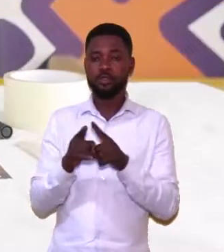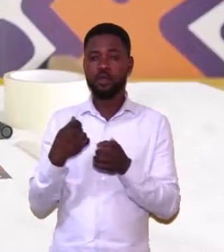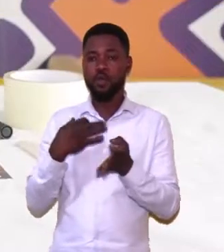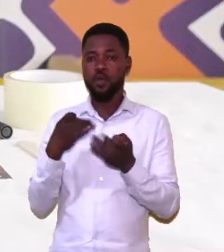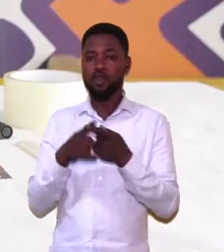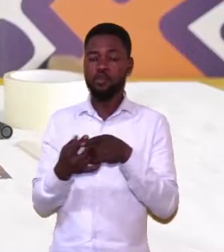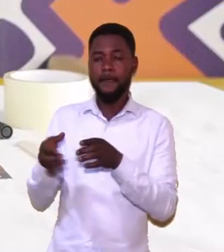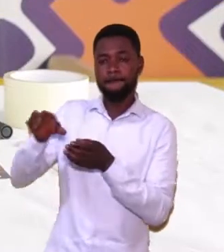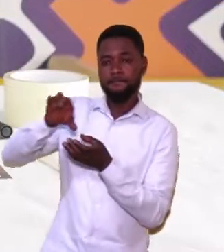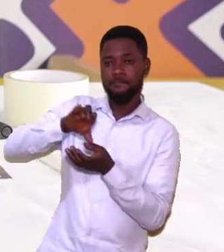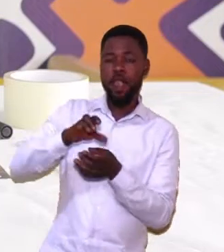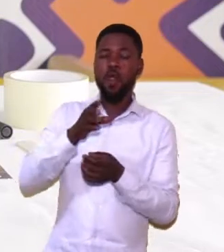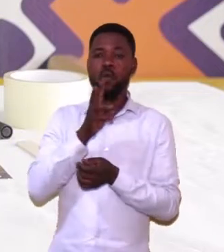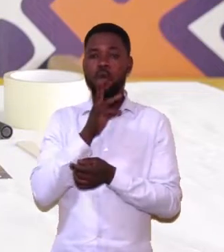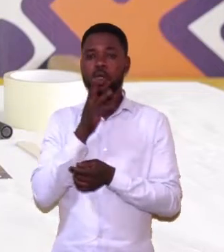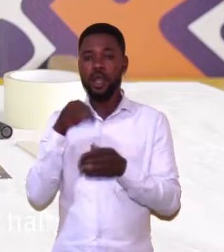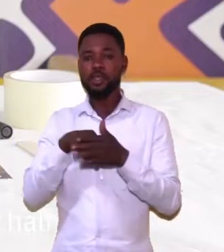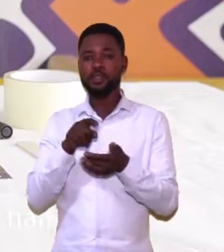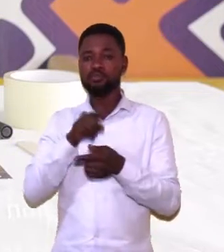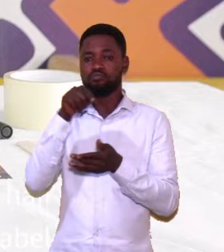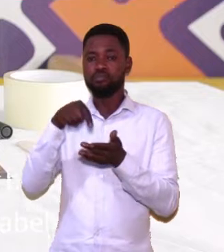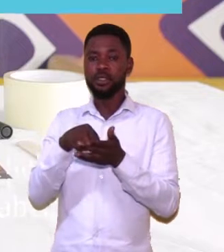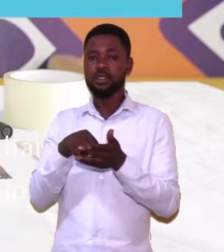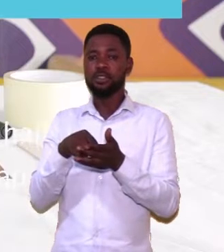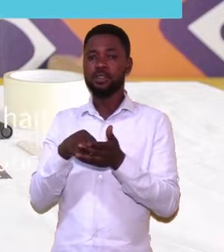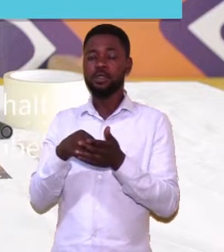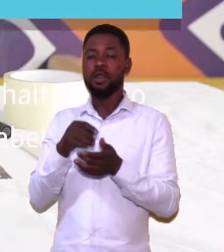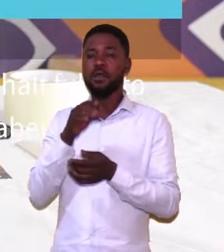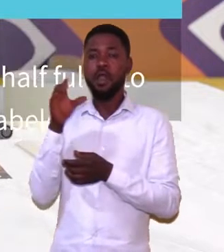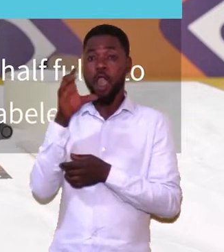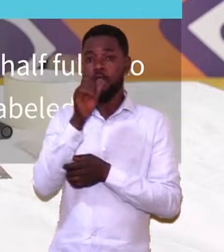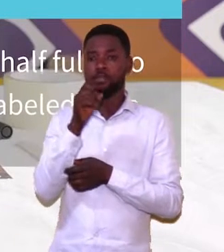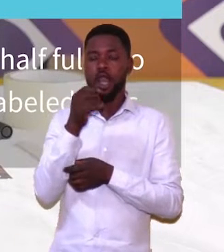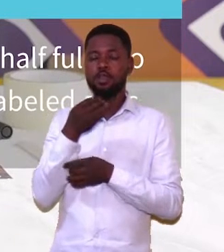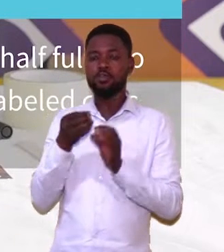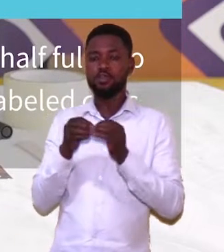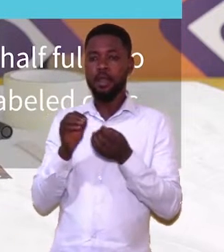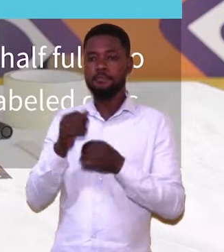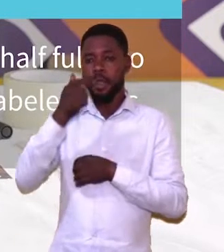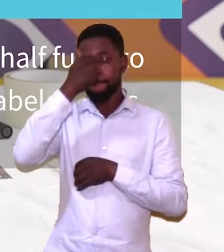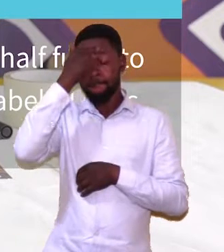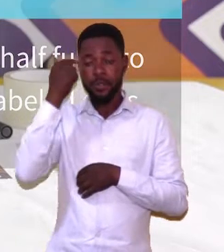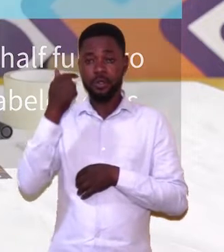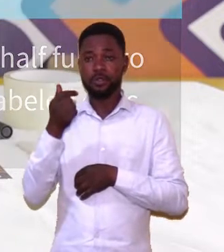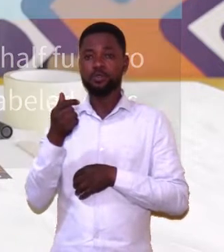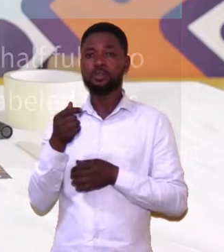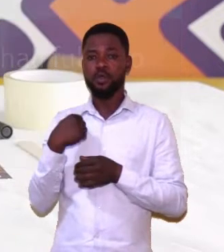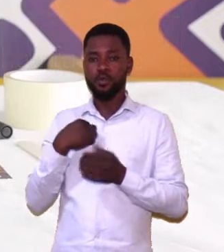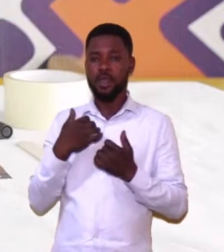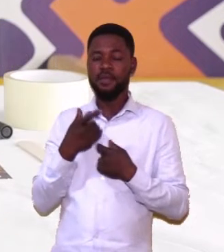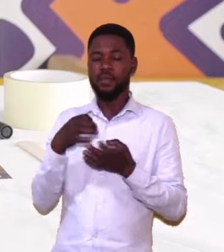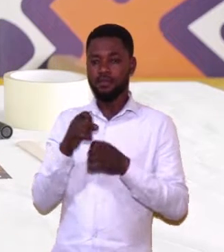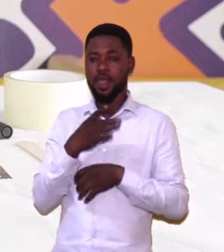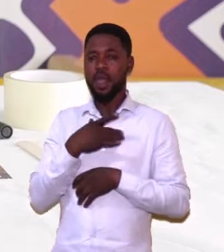So now we're going to pour water into these different cups, but we're going to pour water into the odd number cups. The cups labeled with the odd